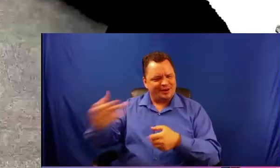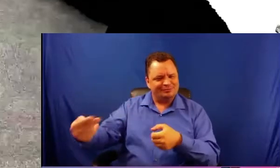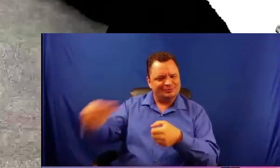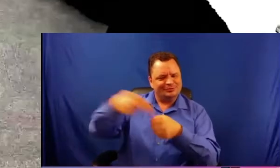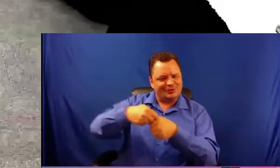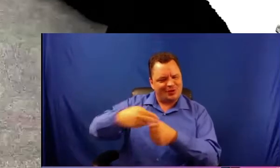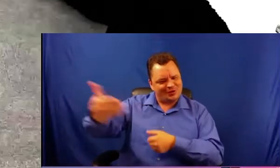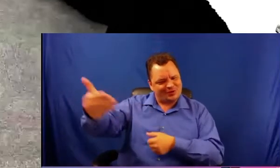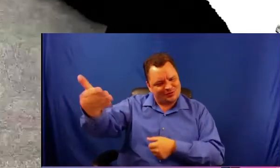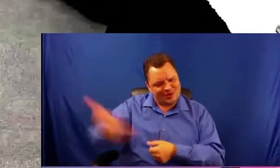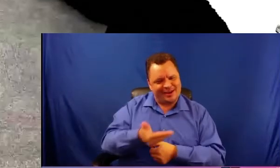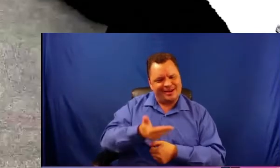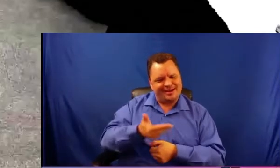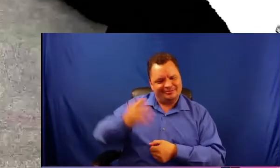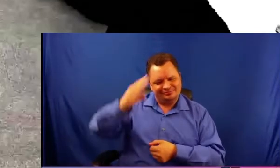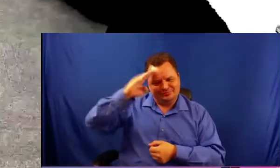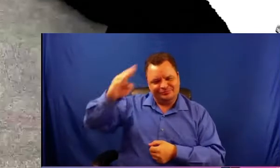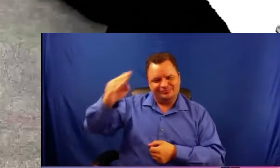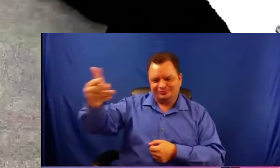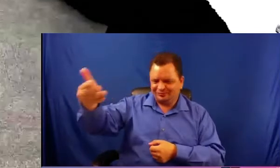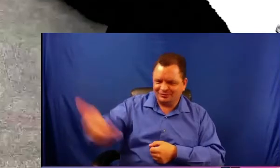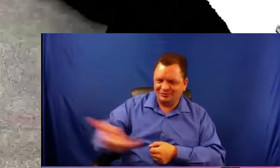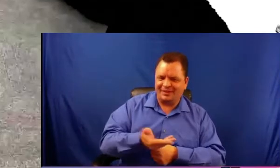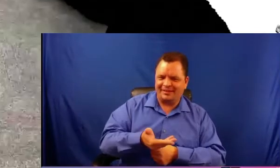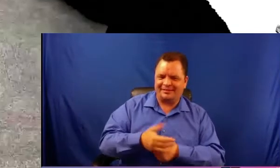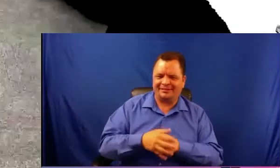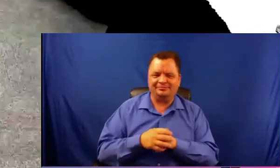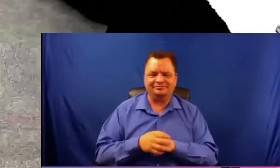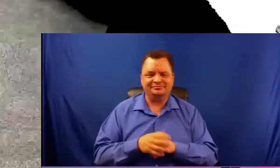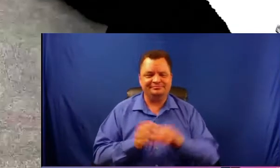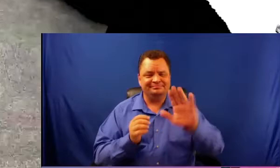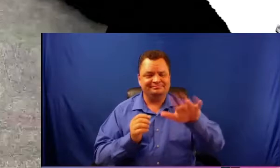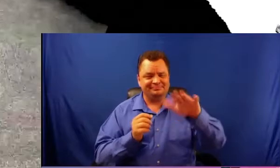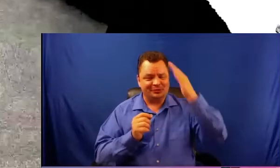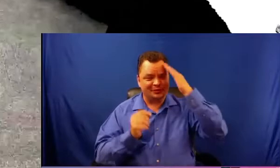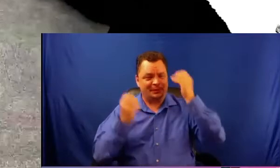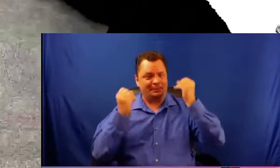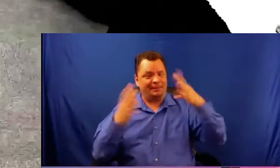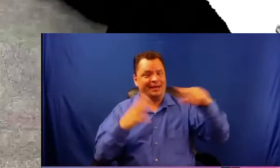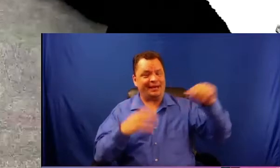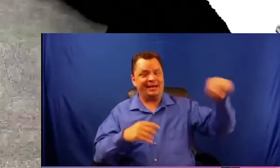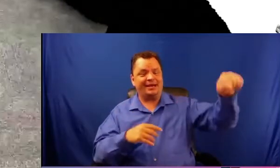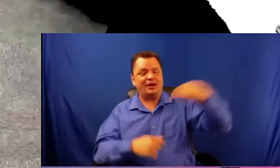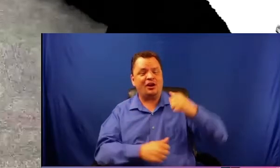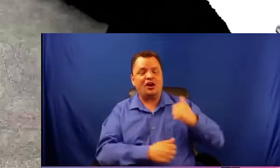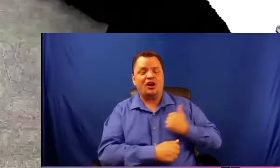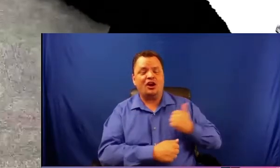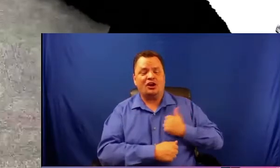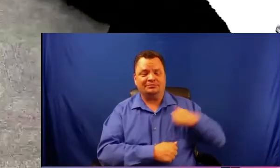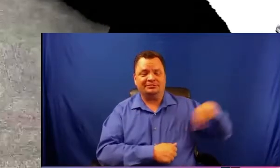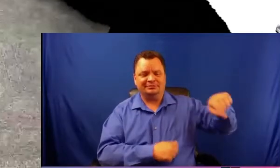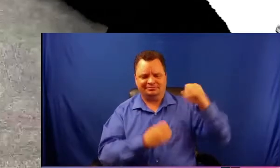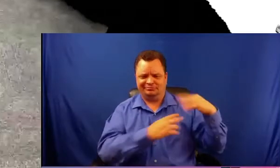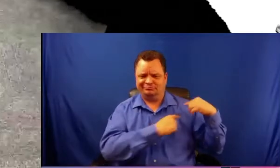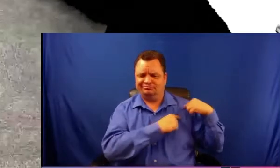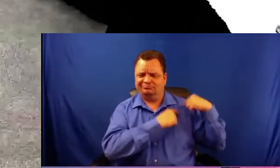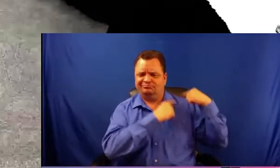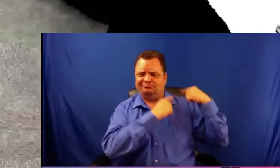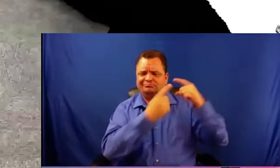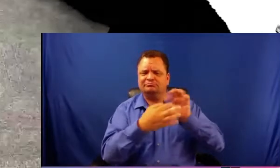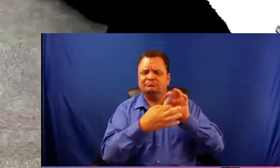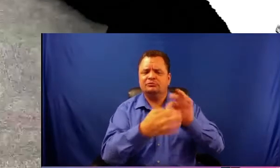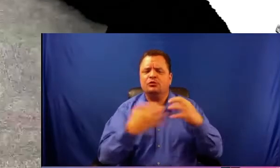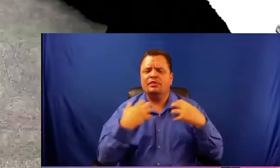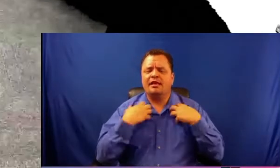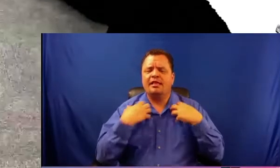a long military career and other interests as well, health related, but could you give us maybe a brief